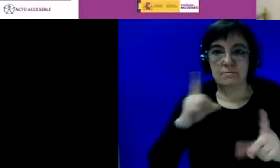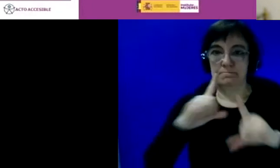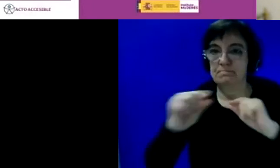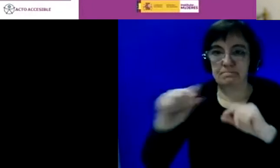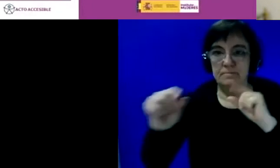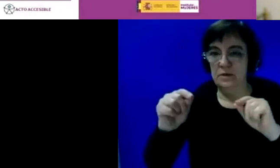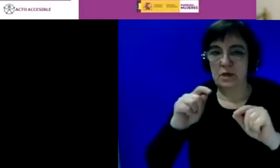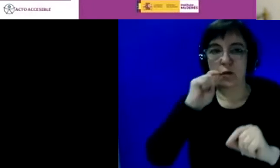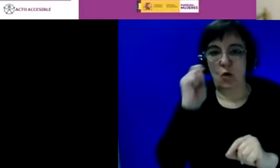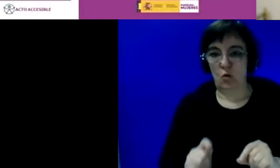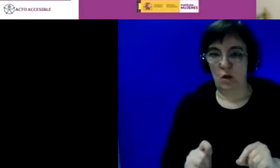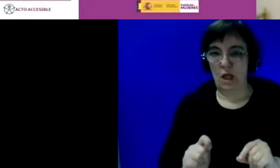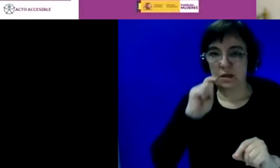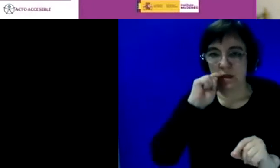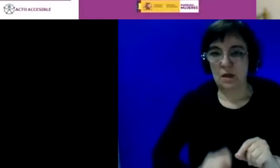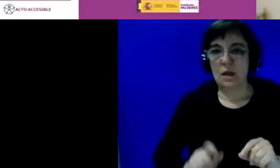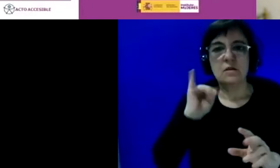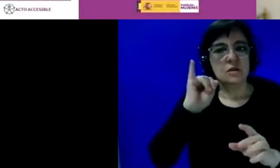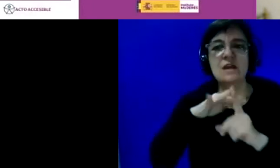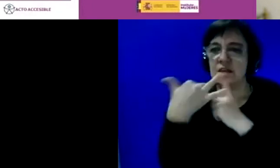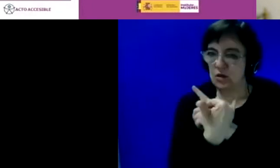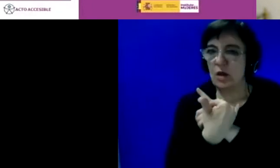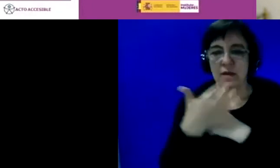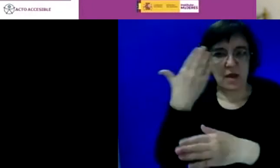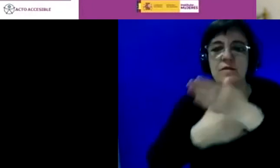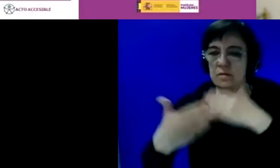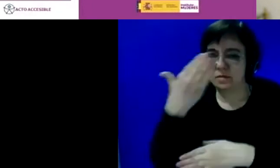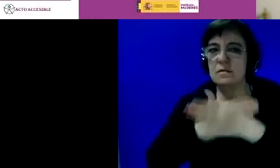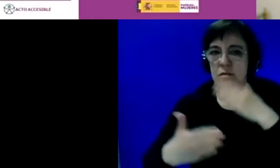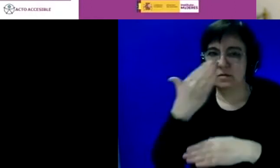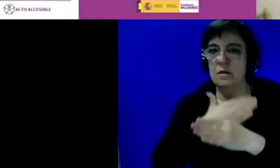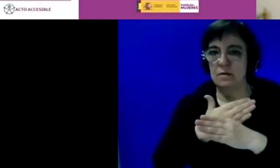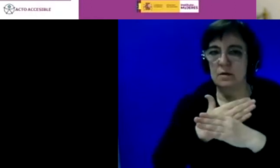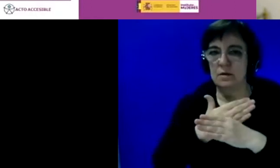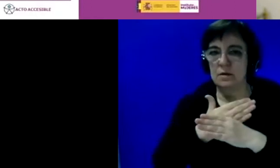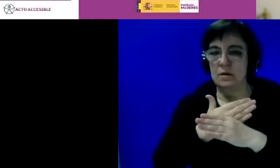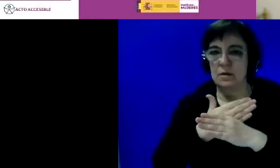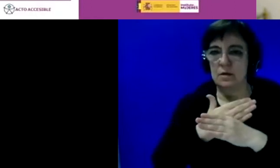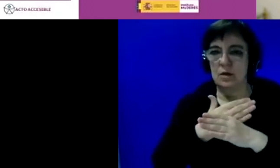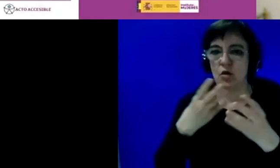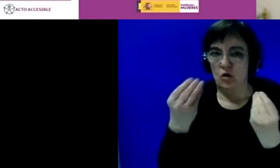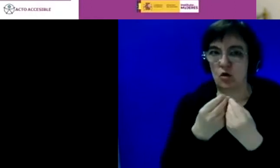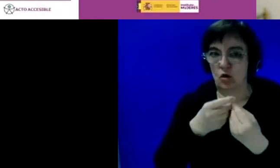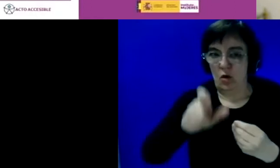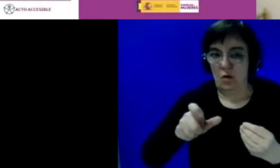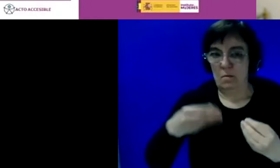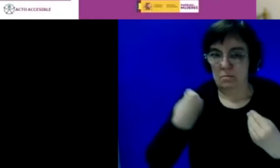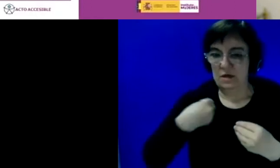stories, testimonies from women who are leading the Ukraine and have situations of